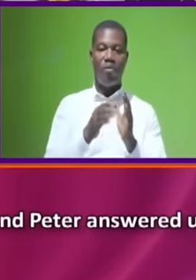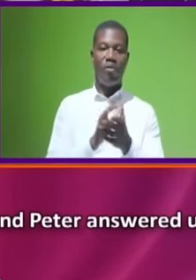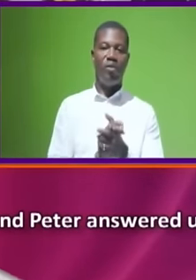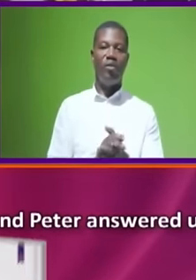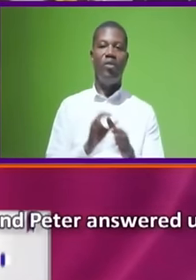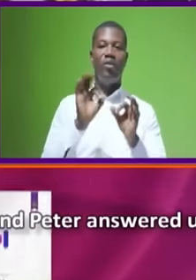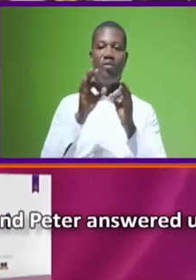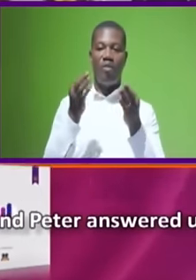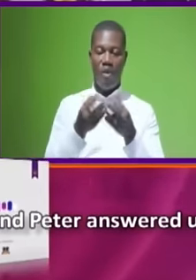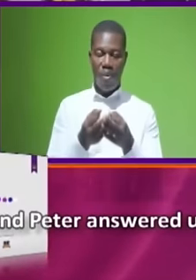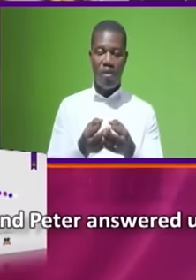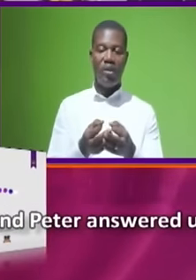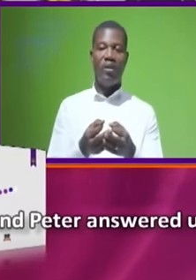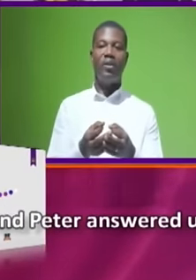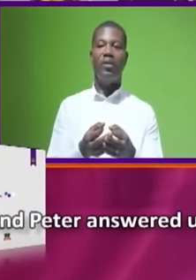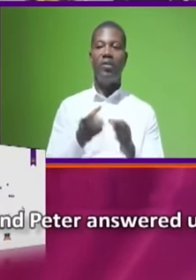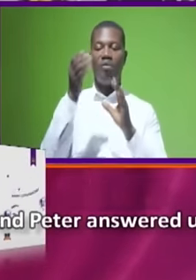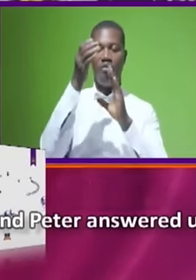Family planning.